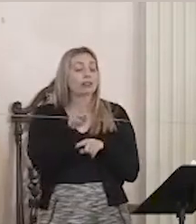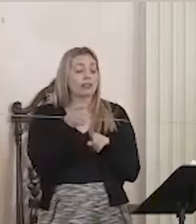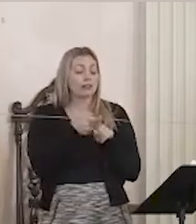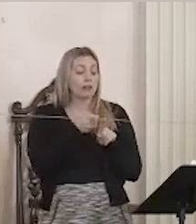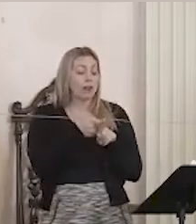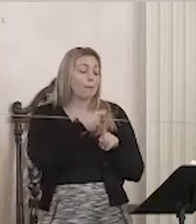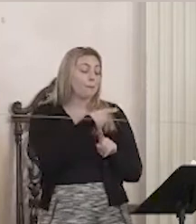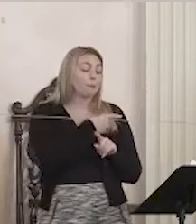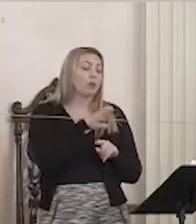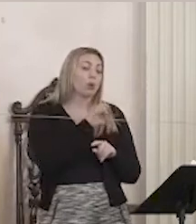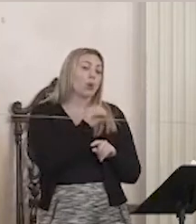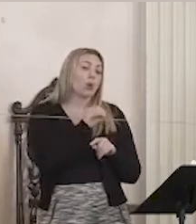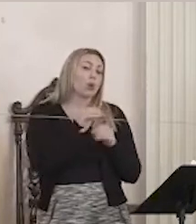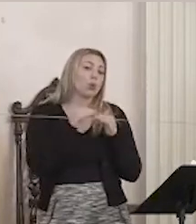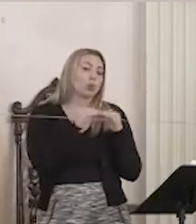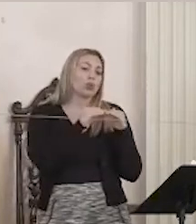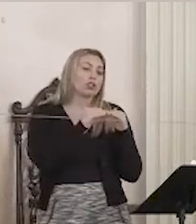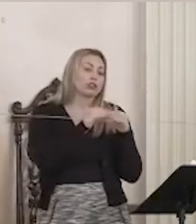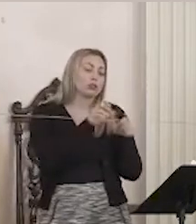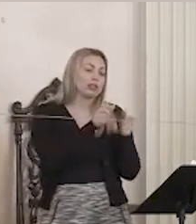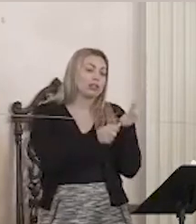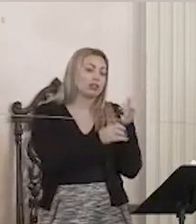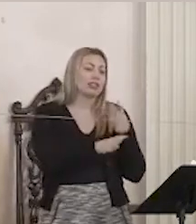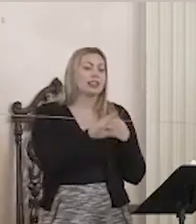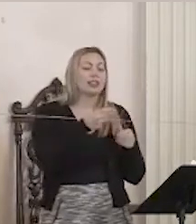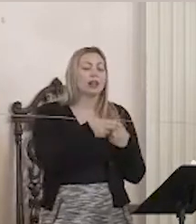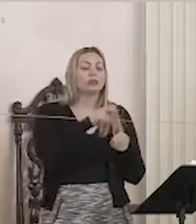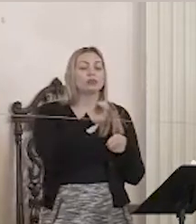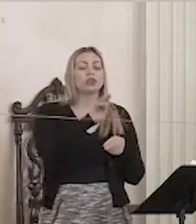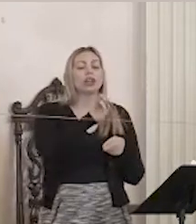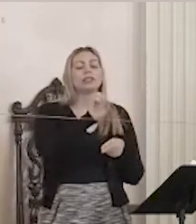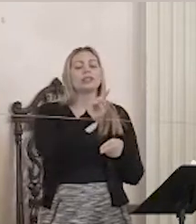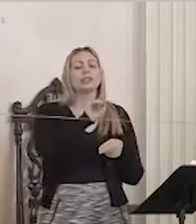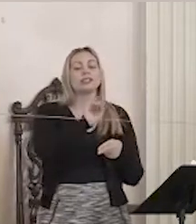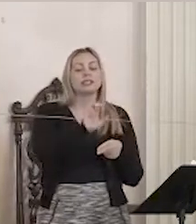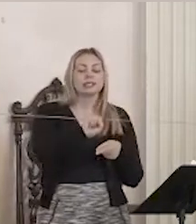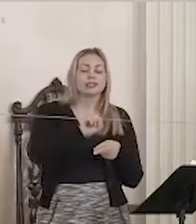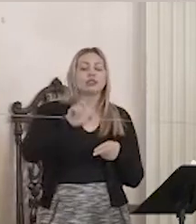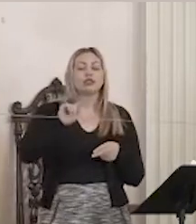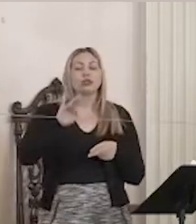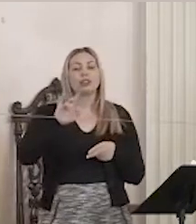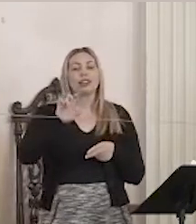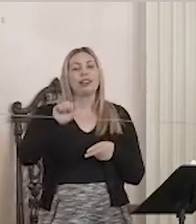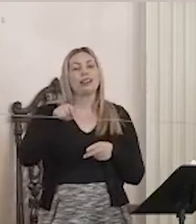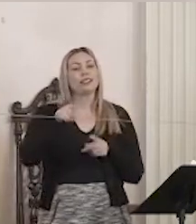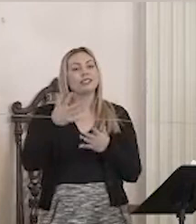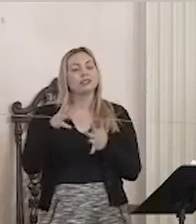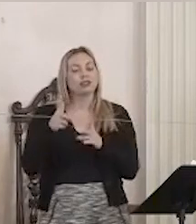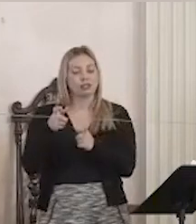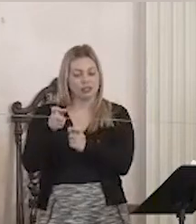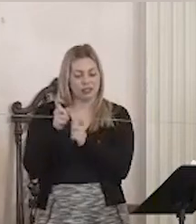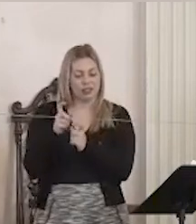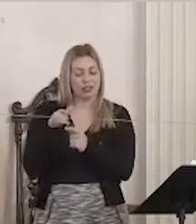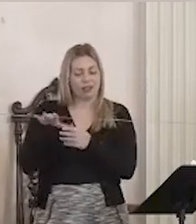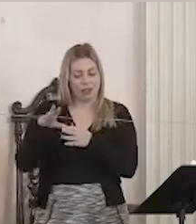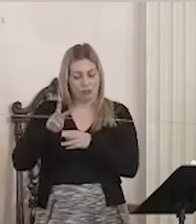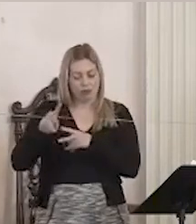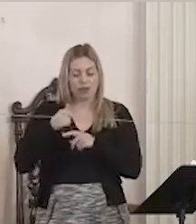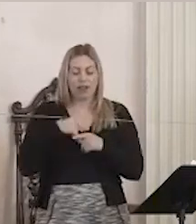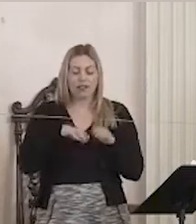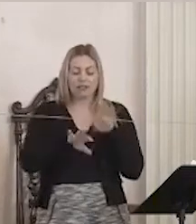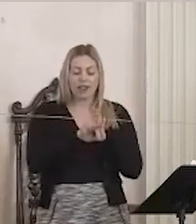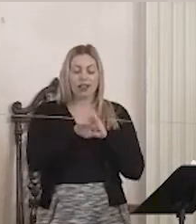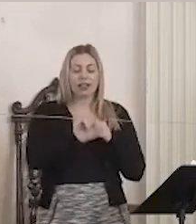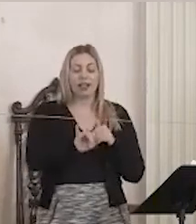co-worship associate, Justice Tuia, I looked up and now know that Churchville was inhabited by the